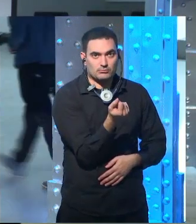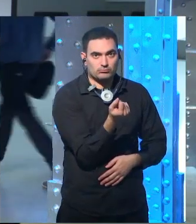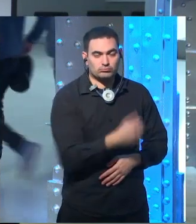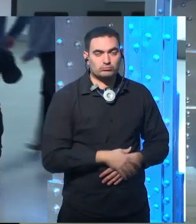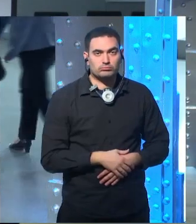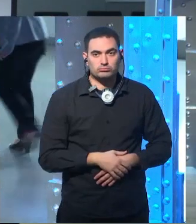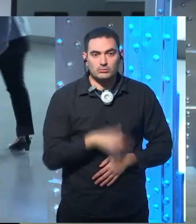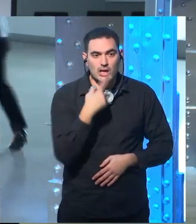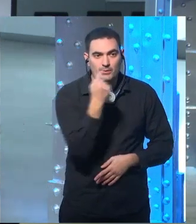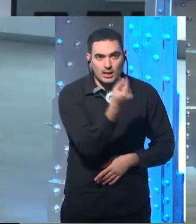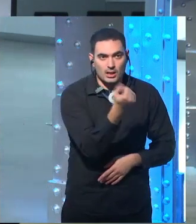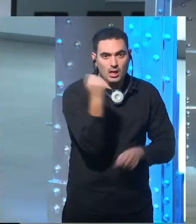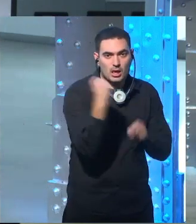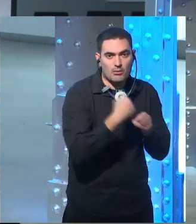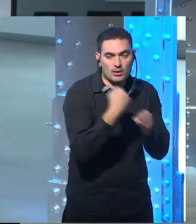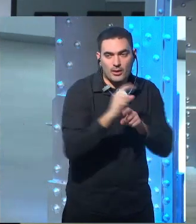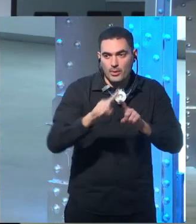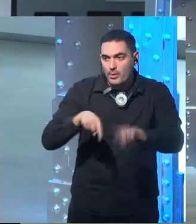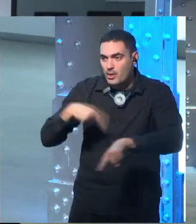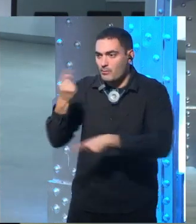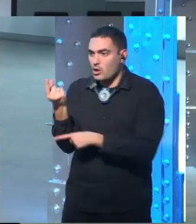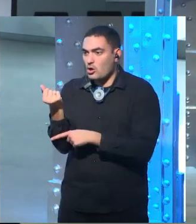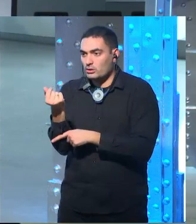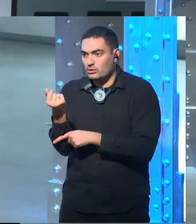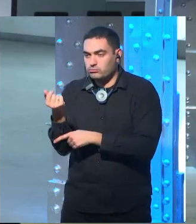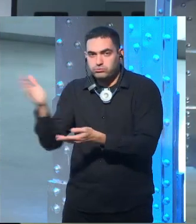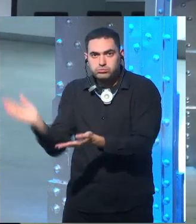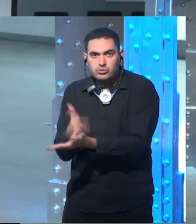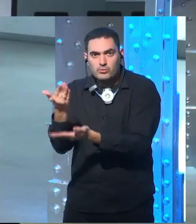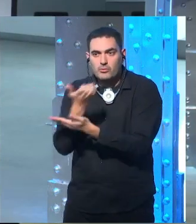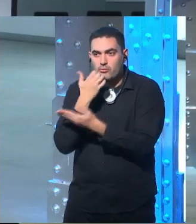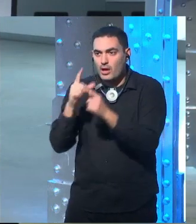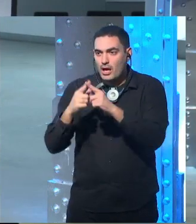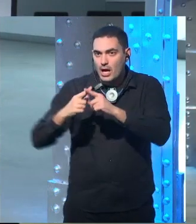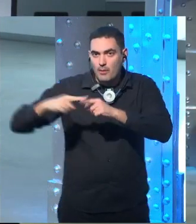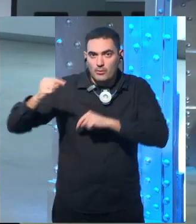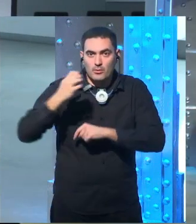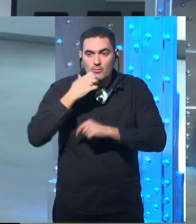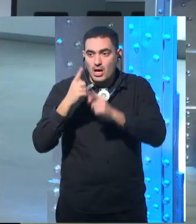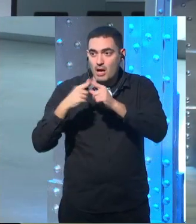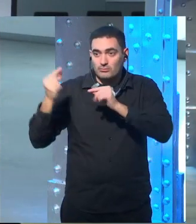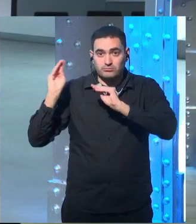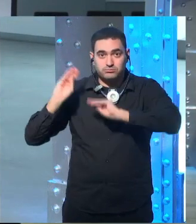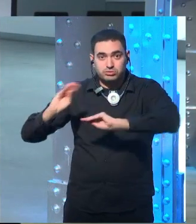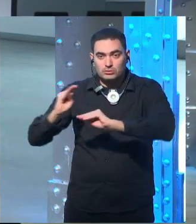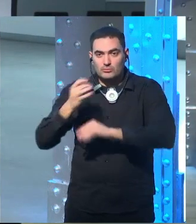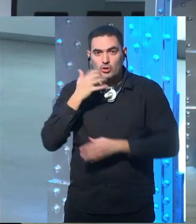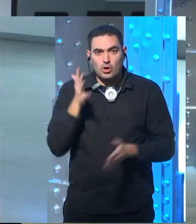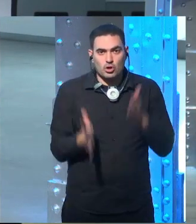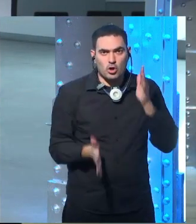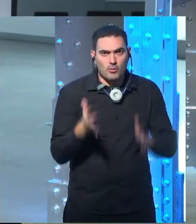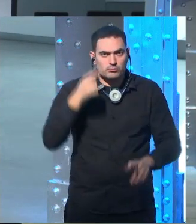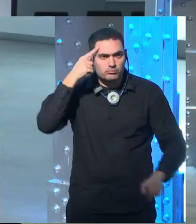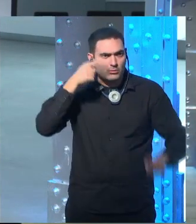When Nissan produces cars in Japan, they rely heavily on robots. When they do exactly the same thing in